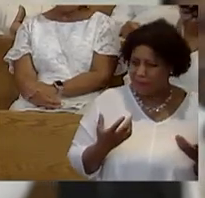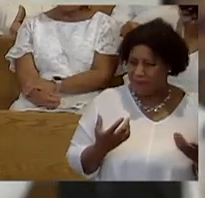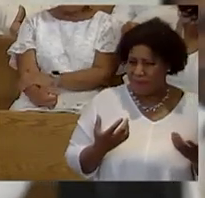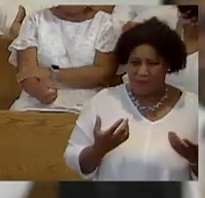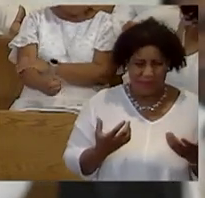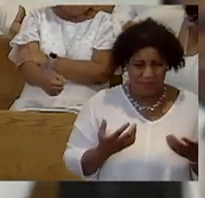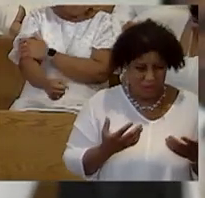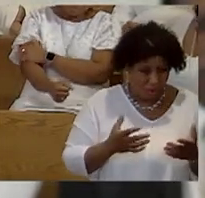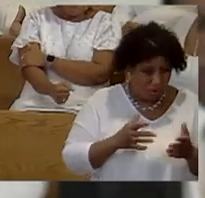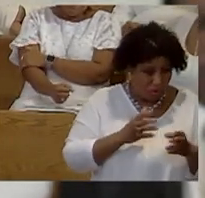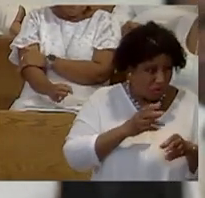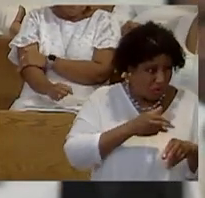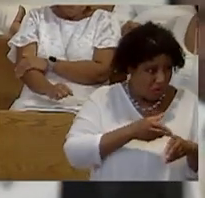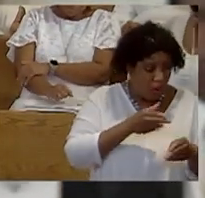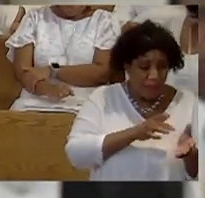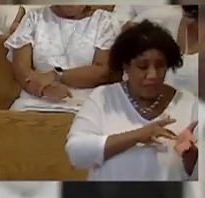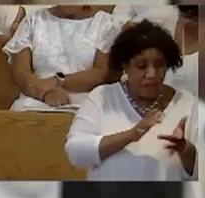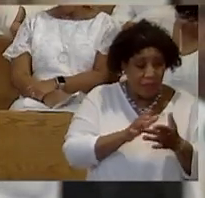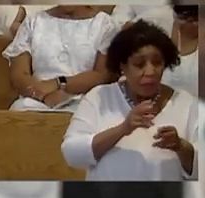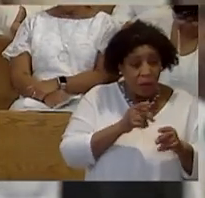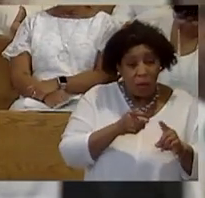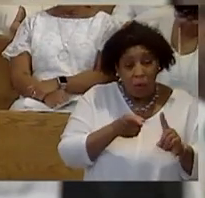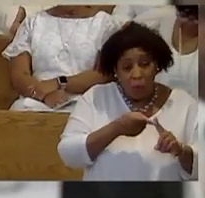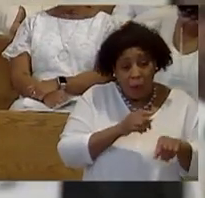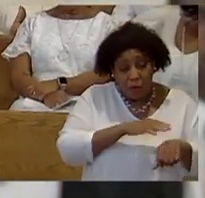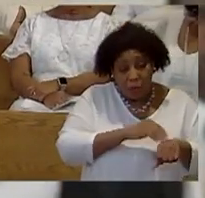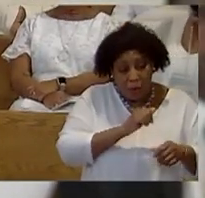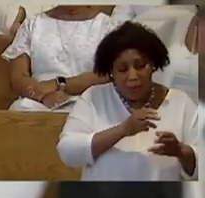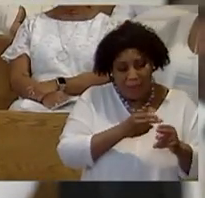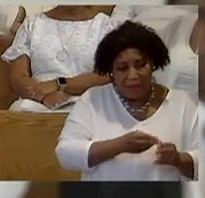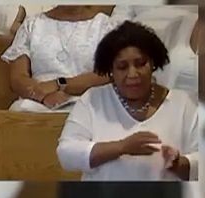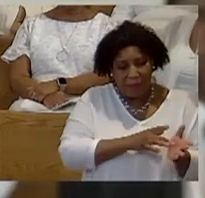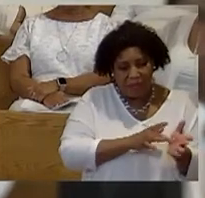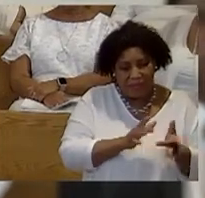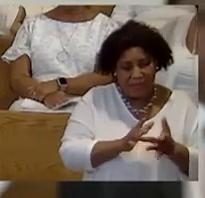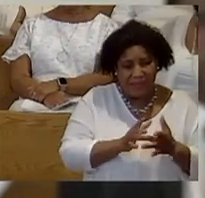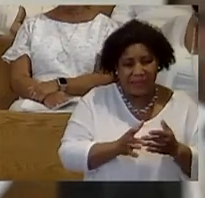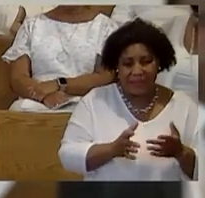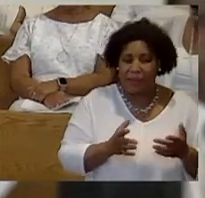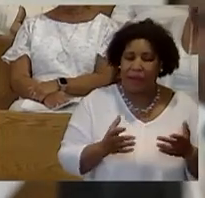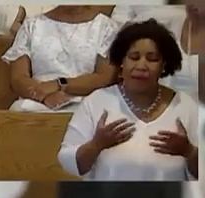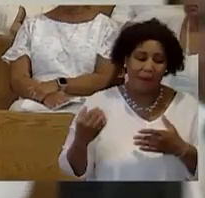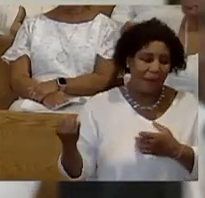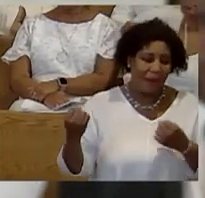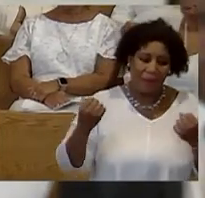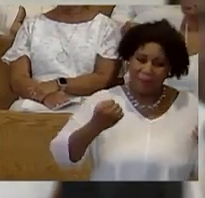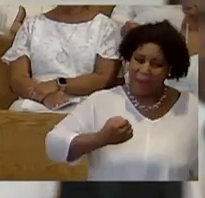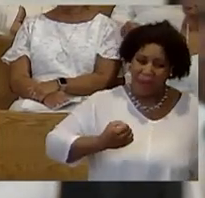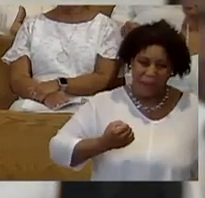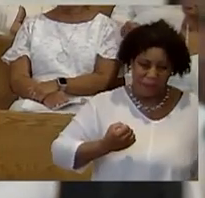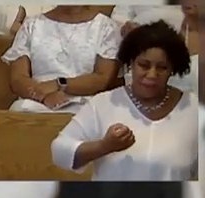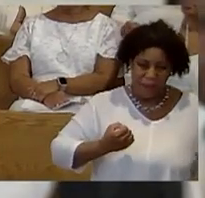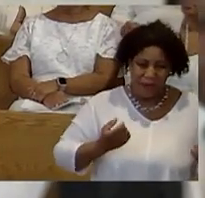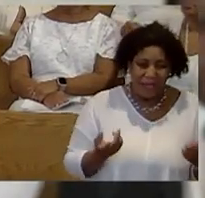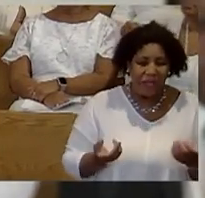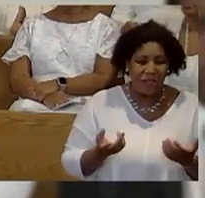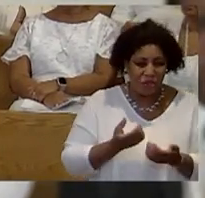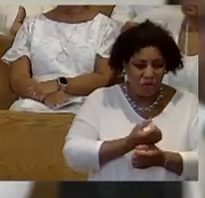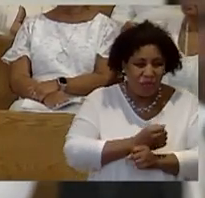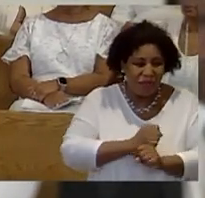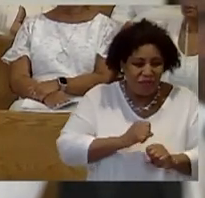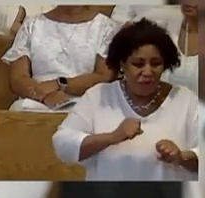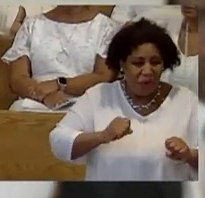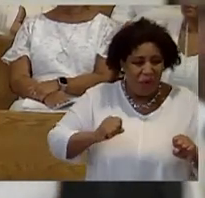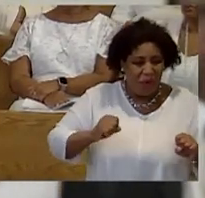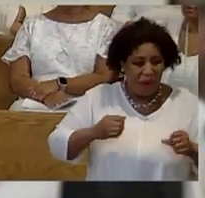on the name of Jesus? Because when you call the name of Jesus, he has power to restore and